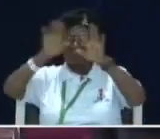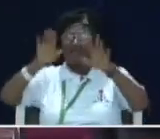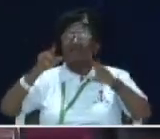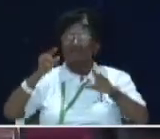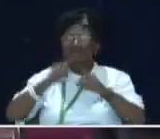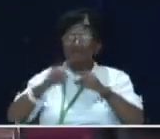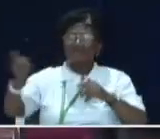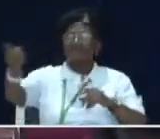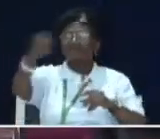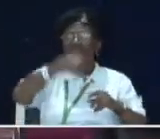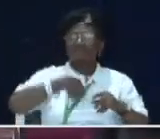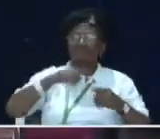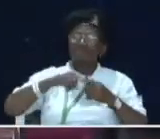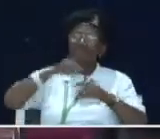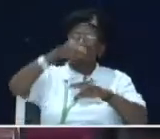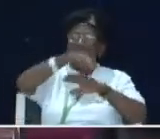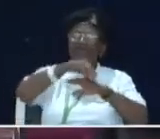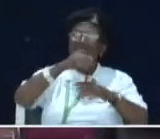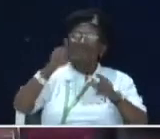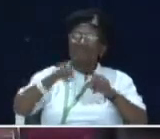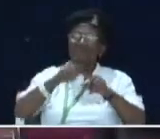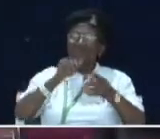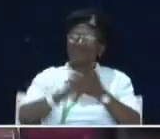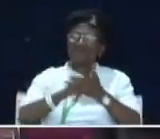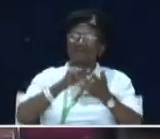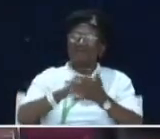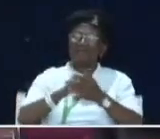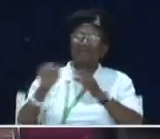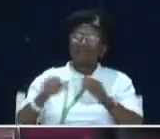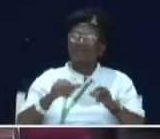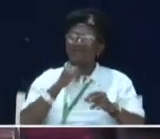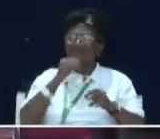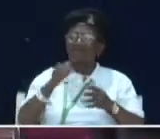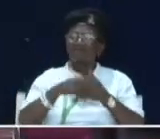so that it doesn't matter what number you are